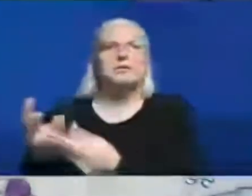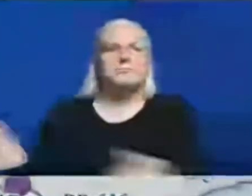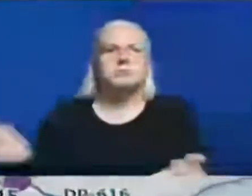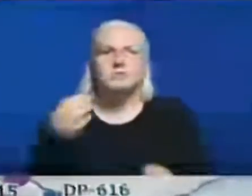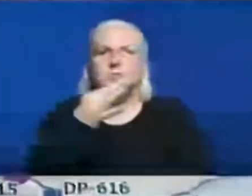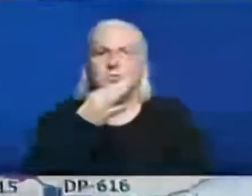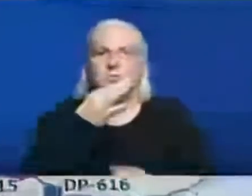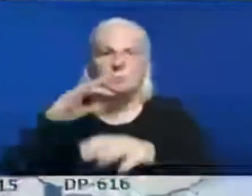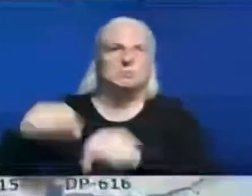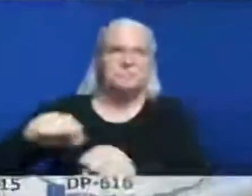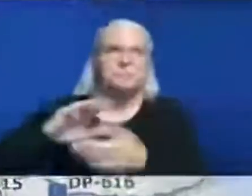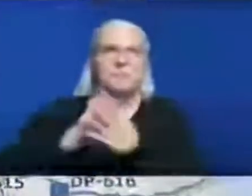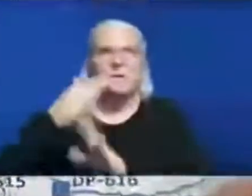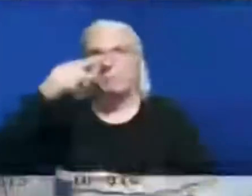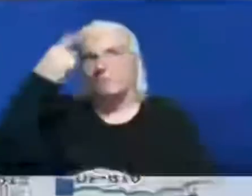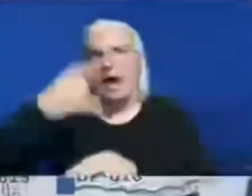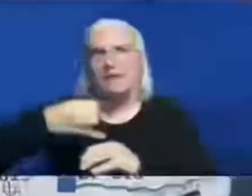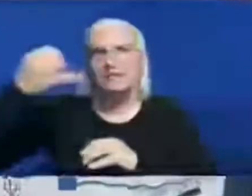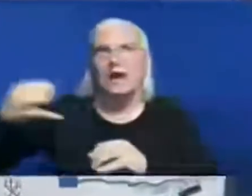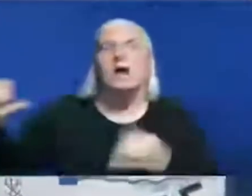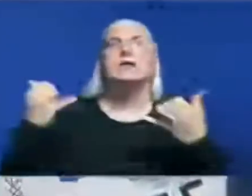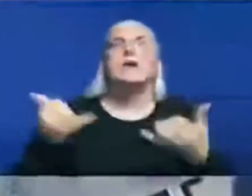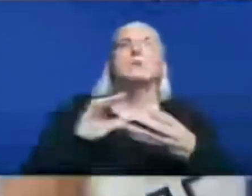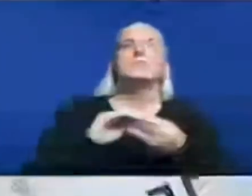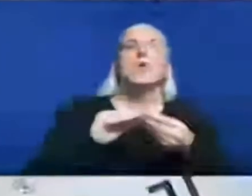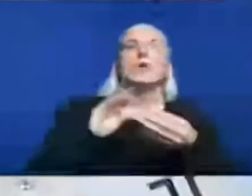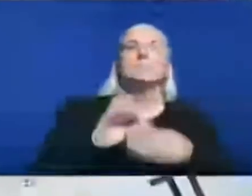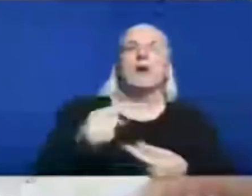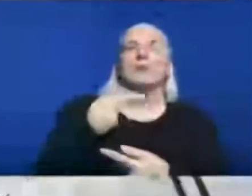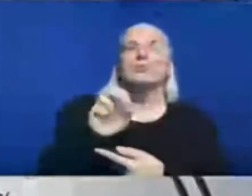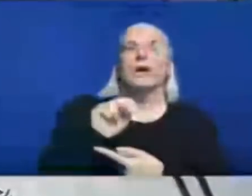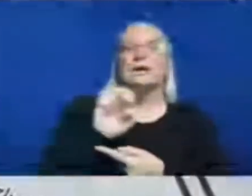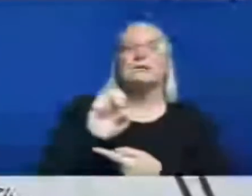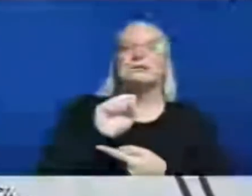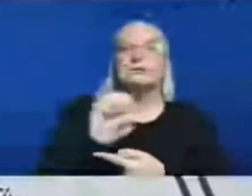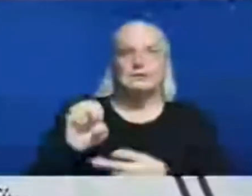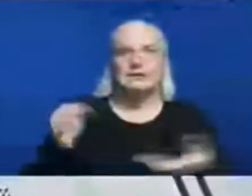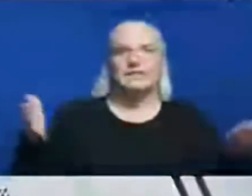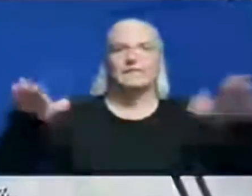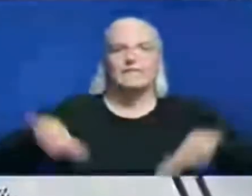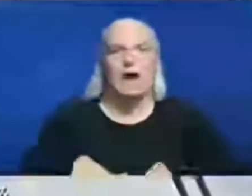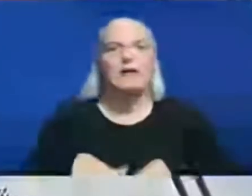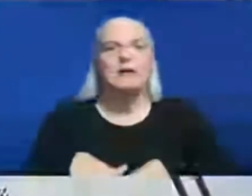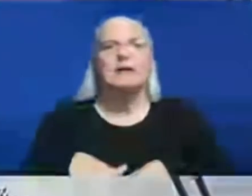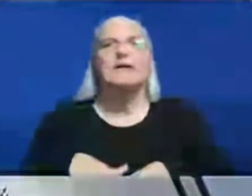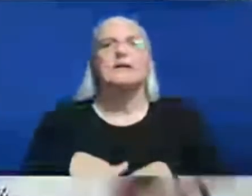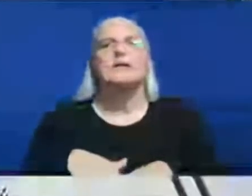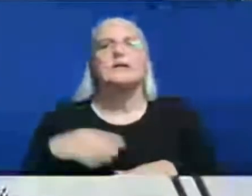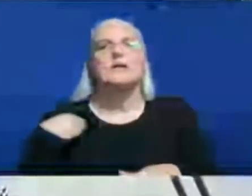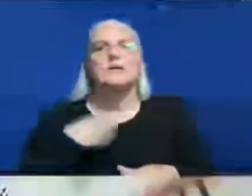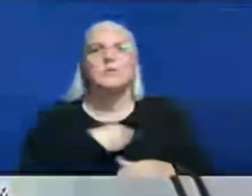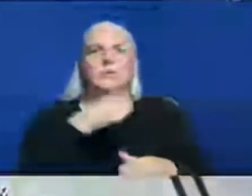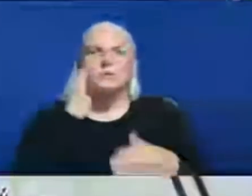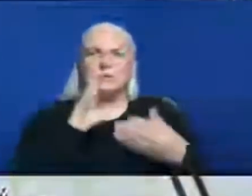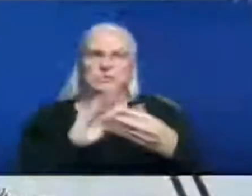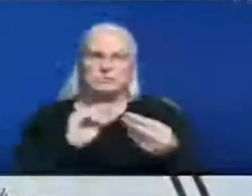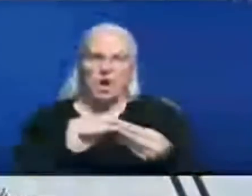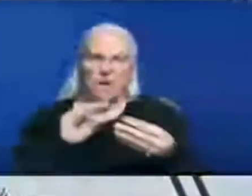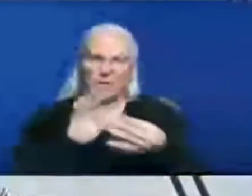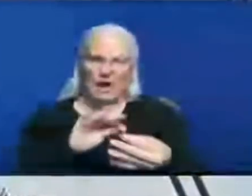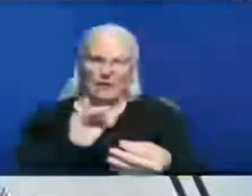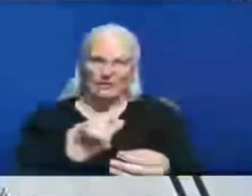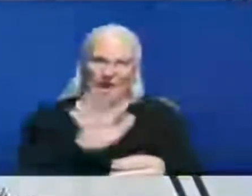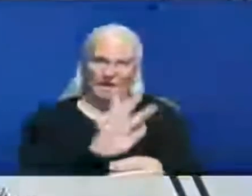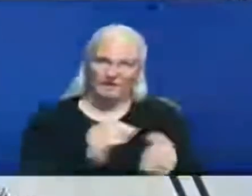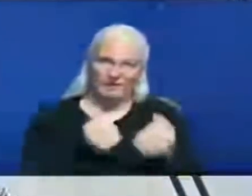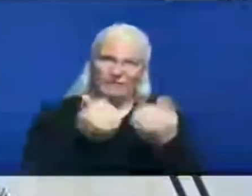up focusing most of my time talking about between here and Taylorsville, I'll talk a little bit about the fire activity in here. As you know, several days ago,